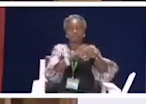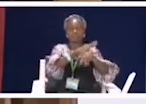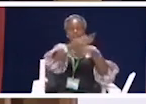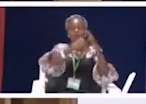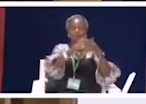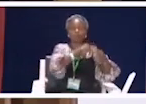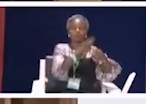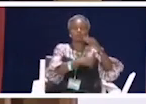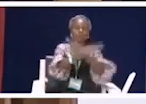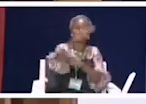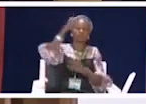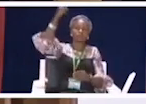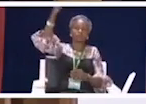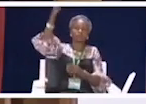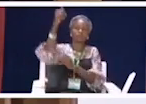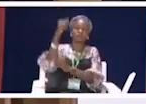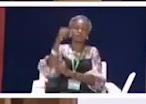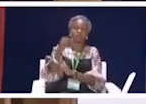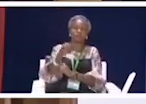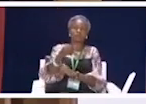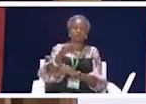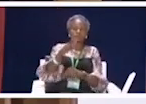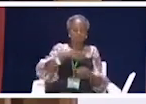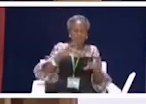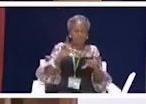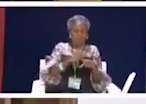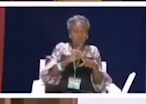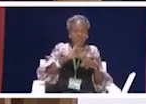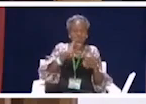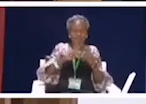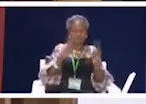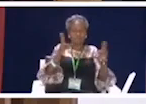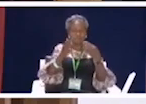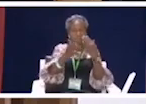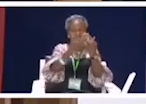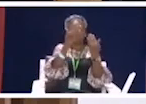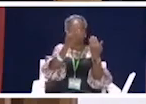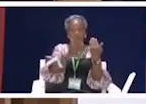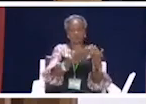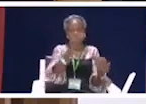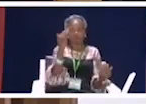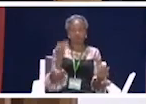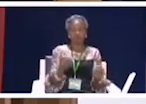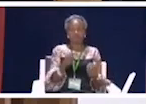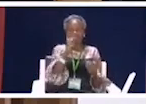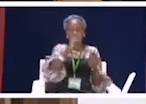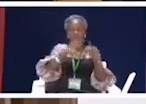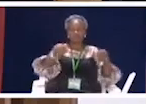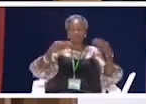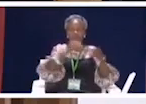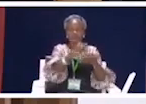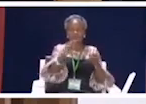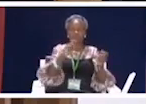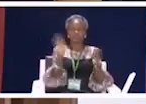himself. My duty is very simple. I'm to give you a